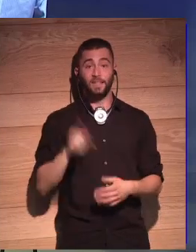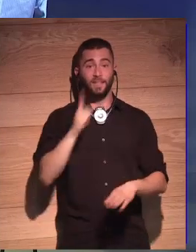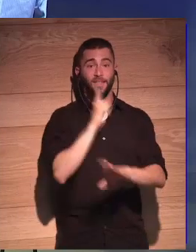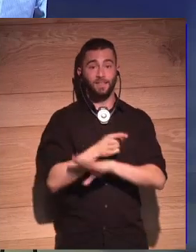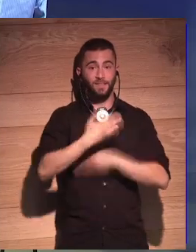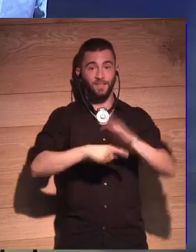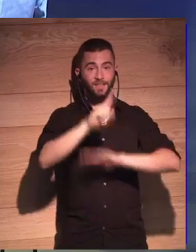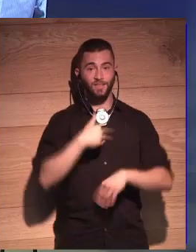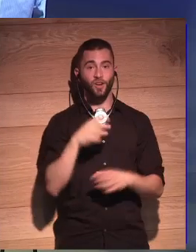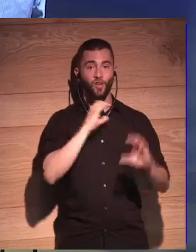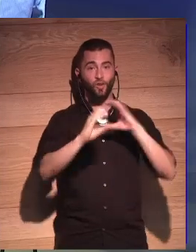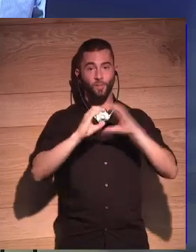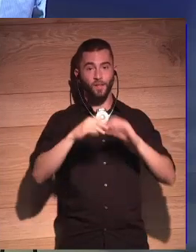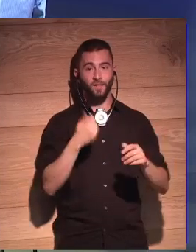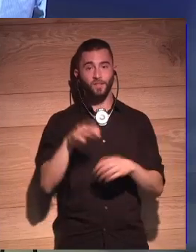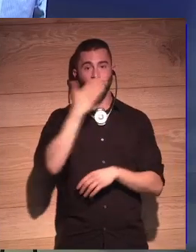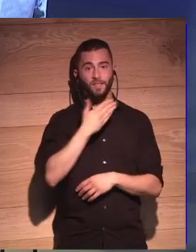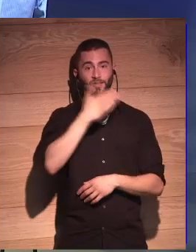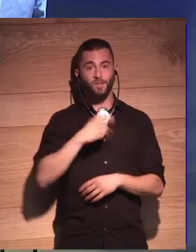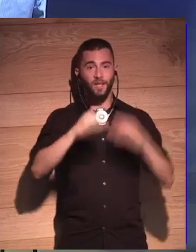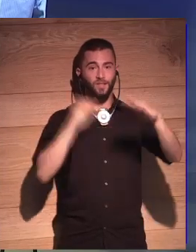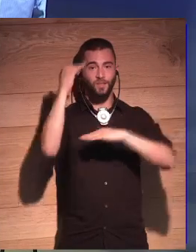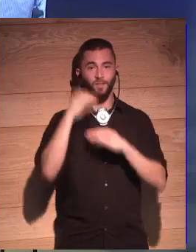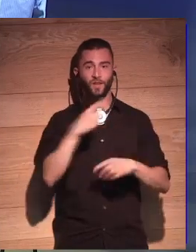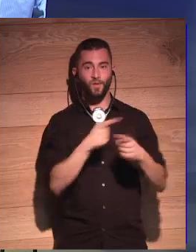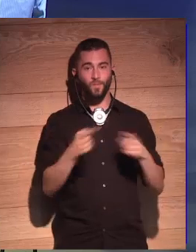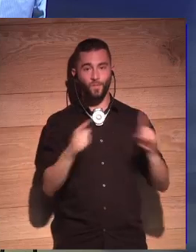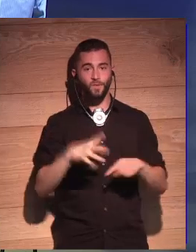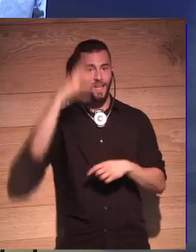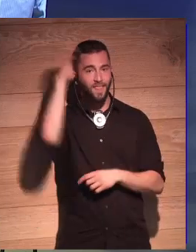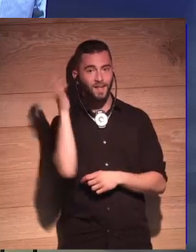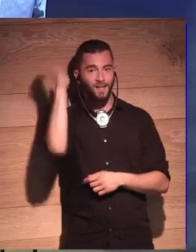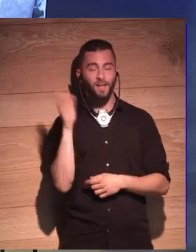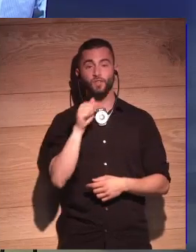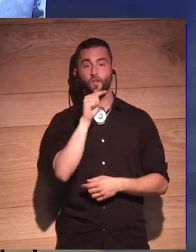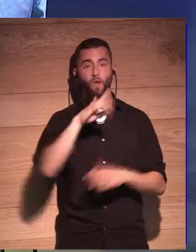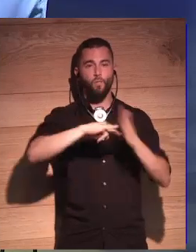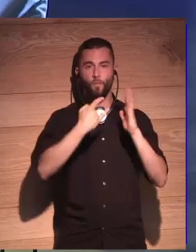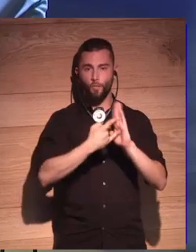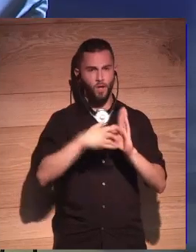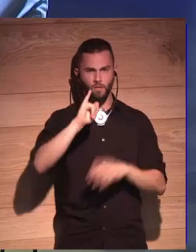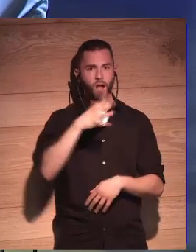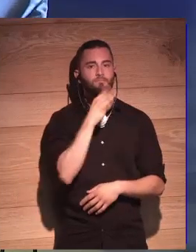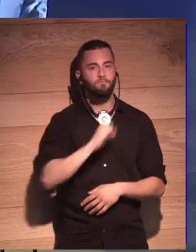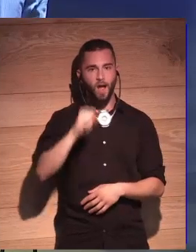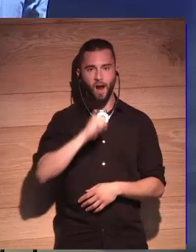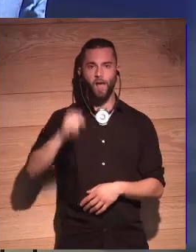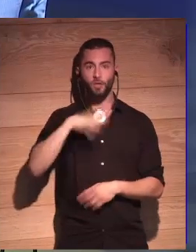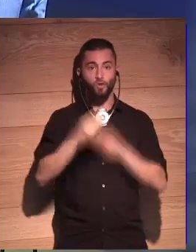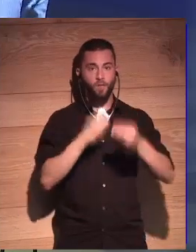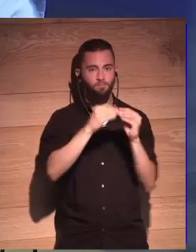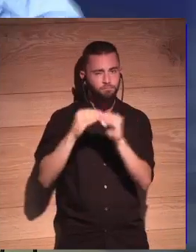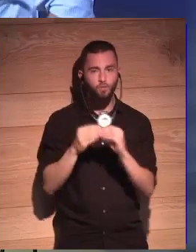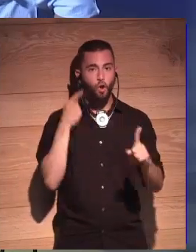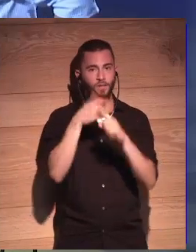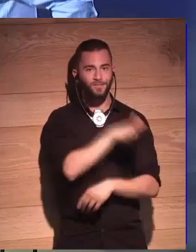their telephones. Marjorie works at the Reina Sofia School for Higher Studies in Music, and they